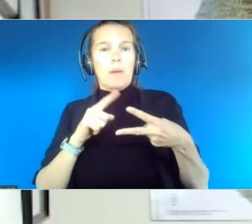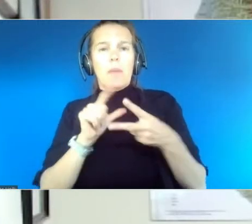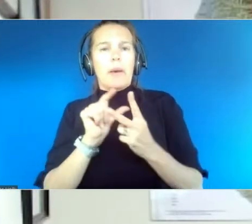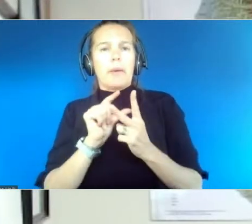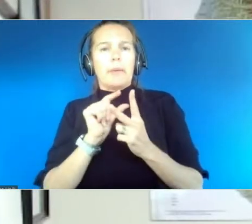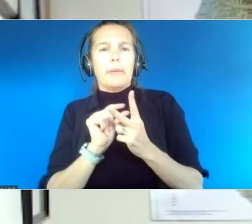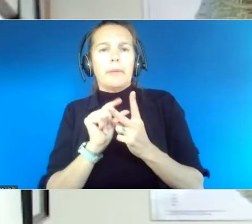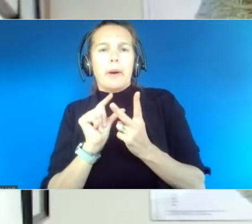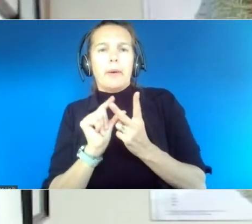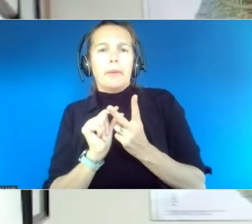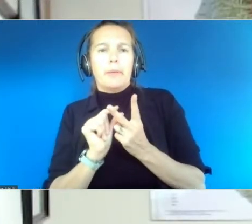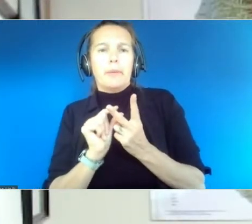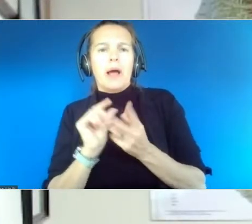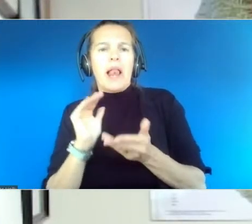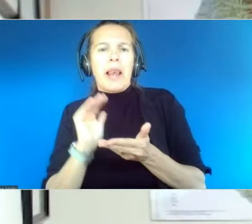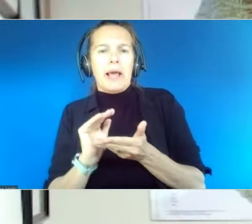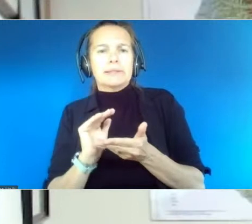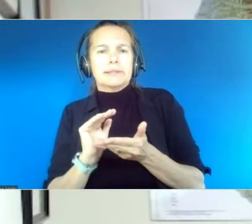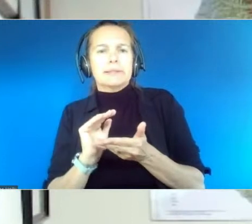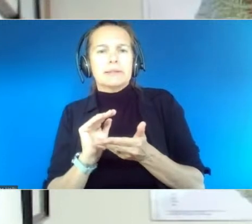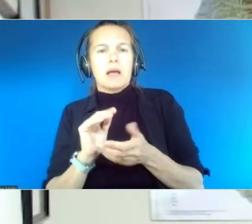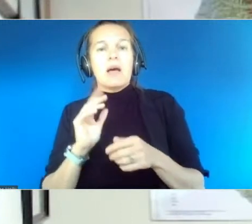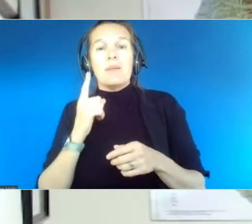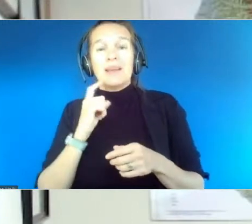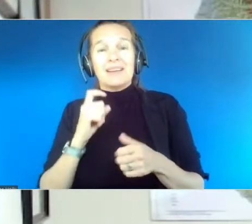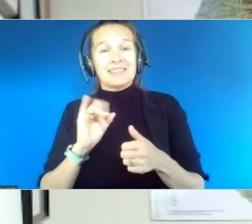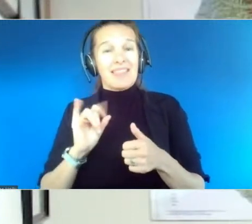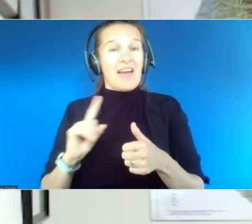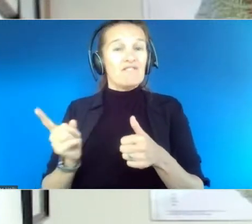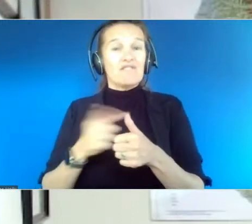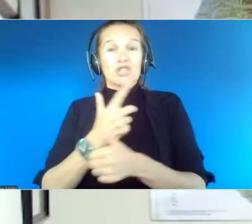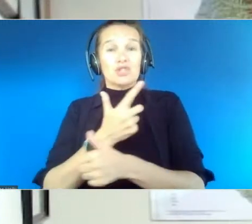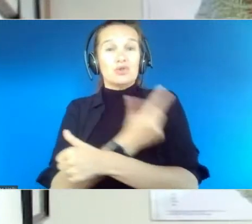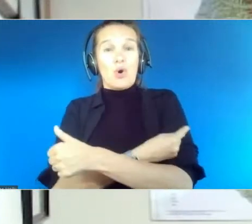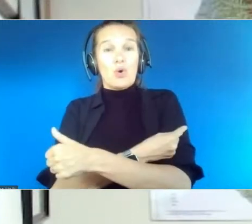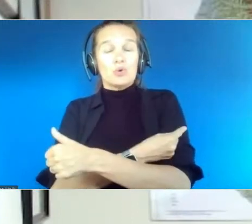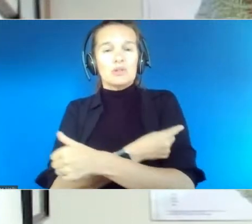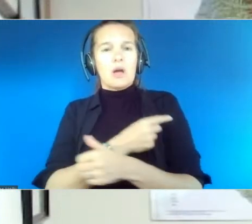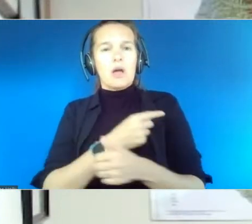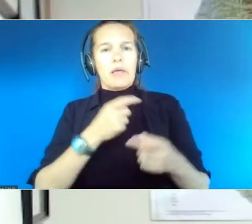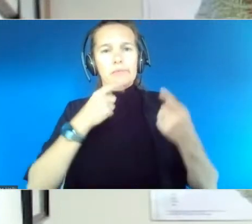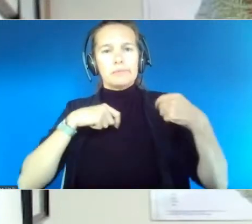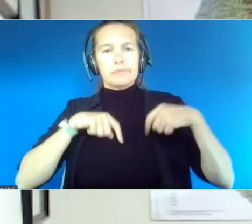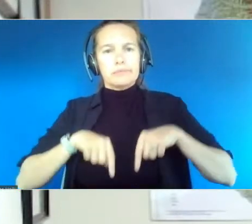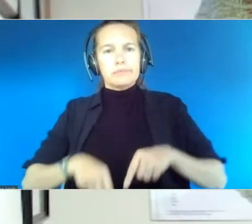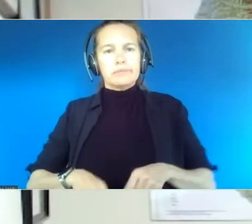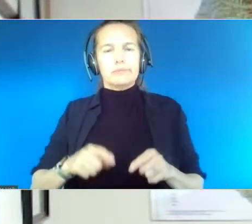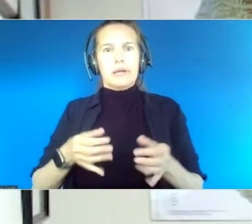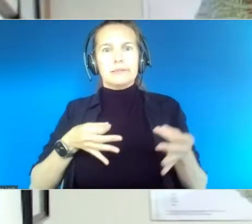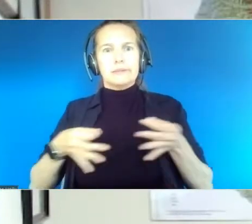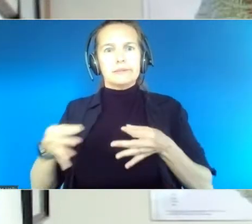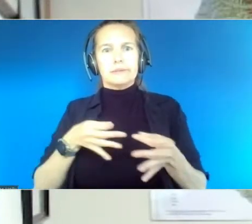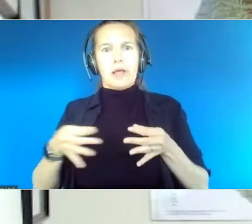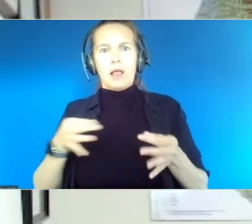more biological. The initial dose primes the body to recognize the